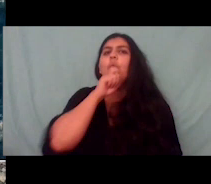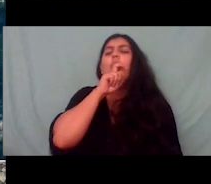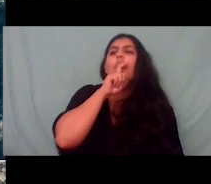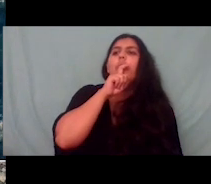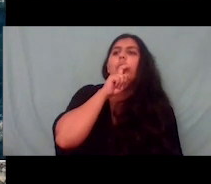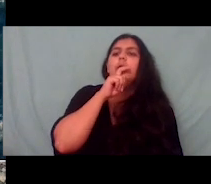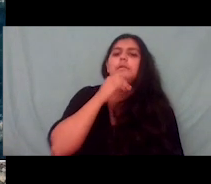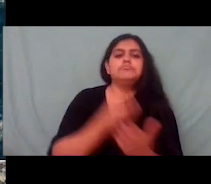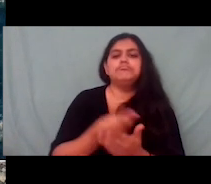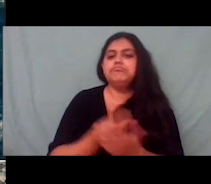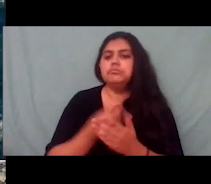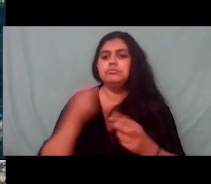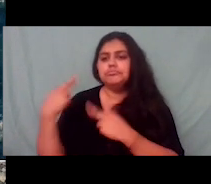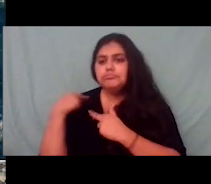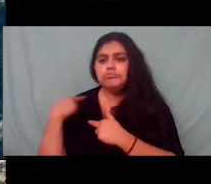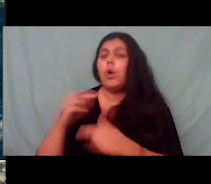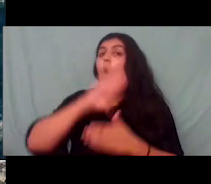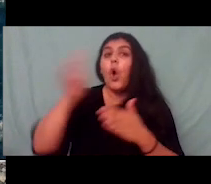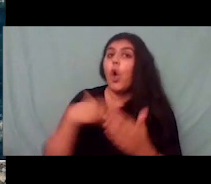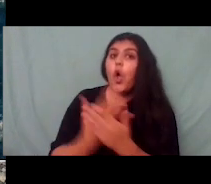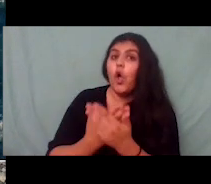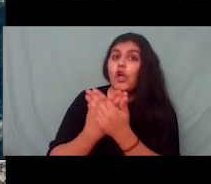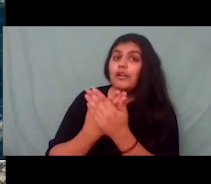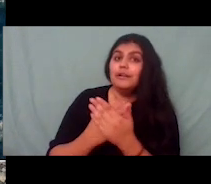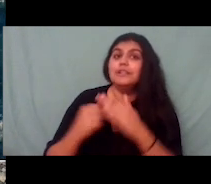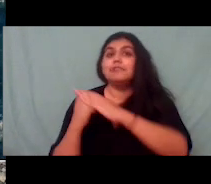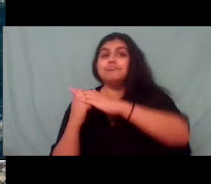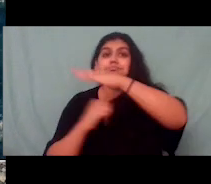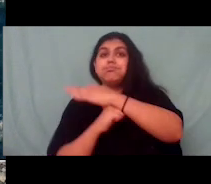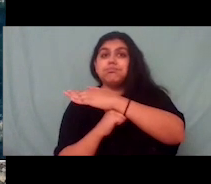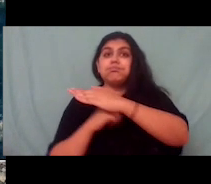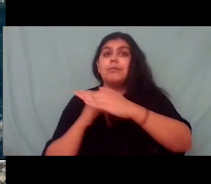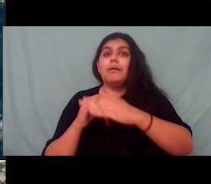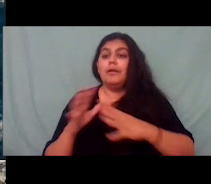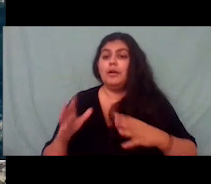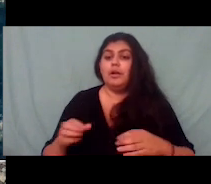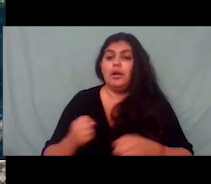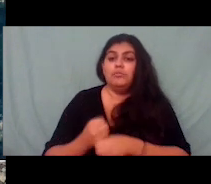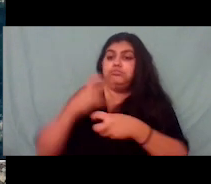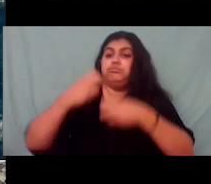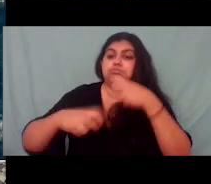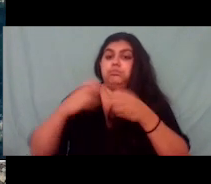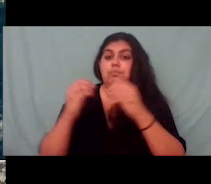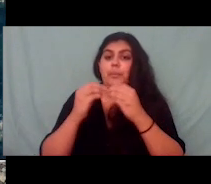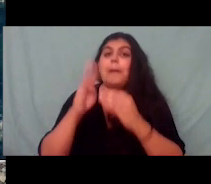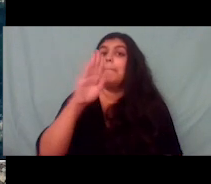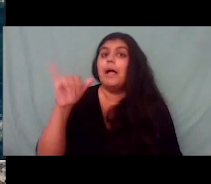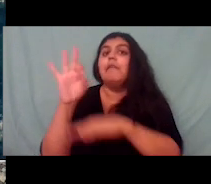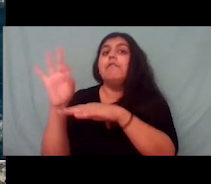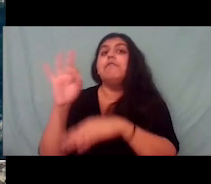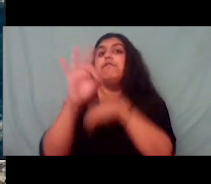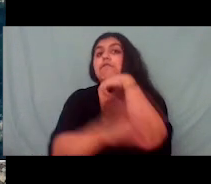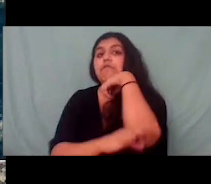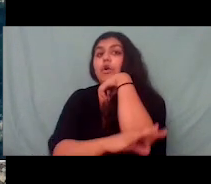and I mean, it's, and all of this is kind of upheld and amplified by